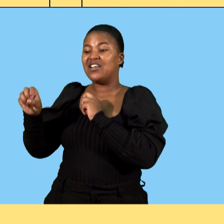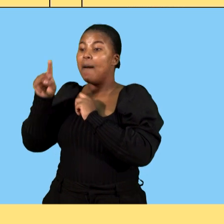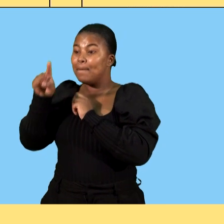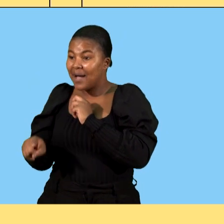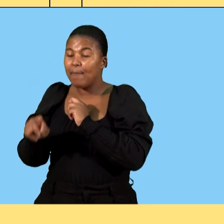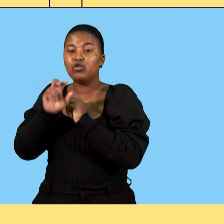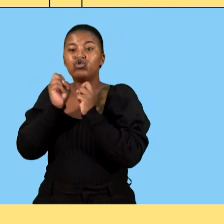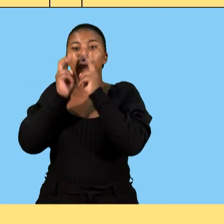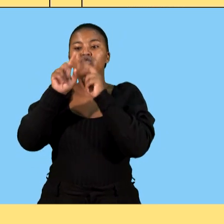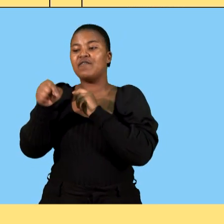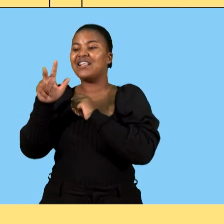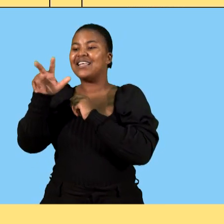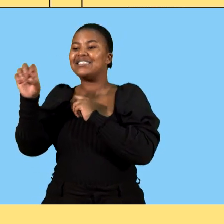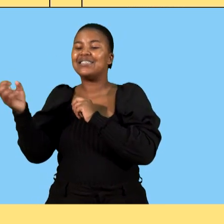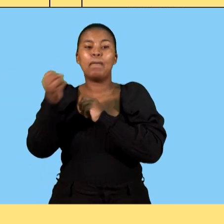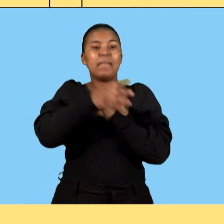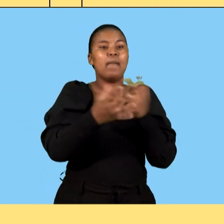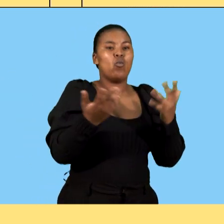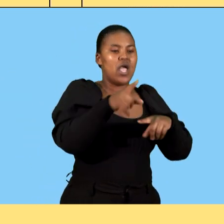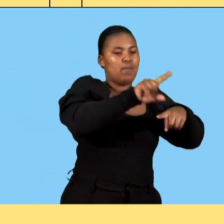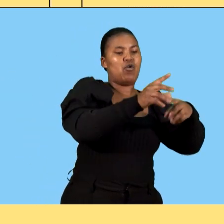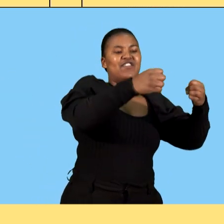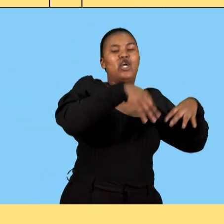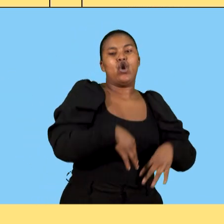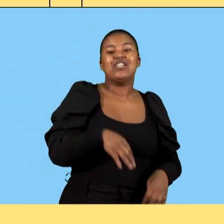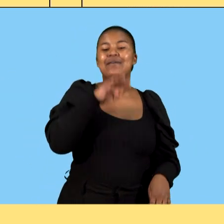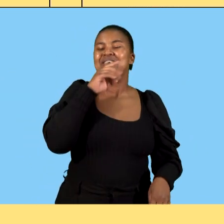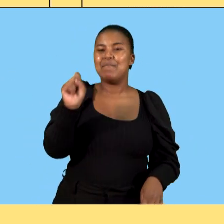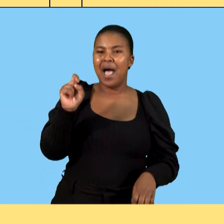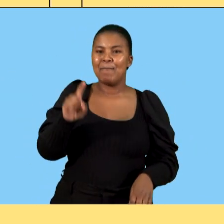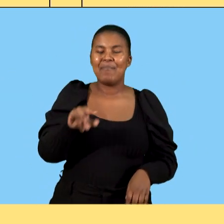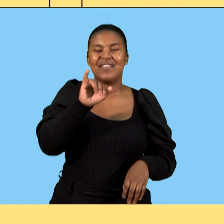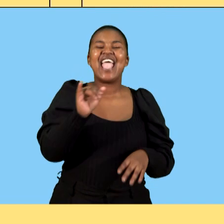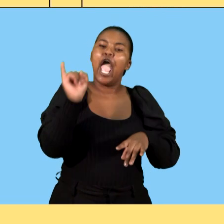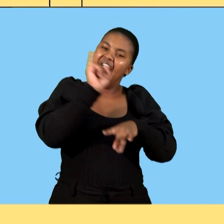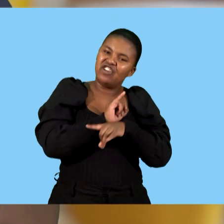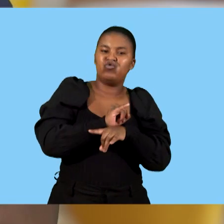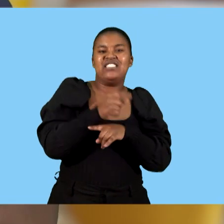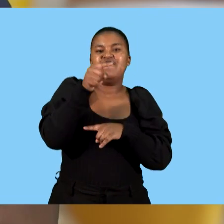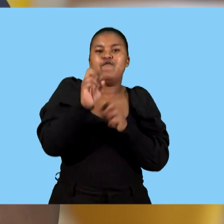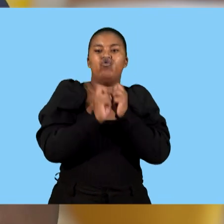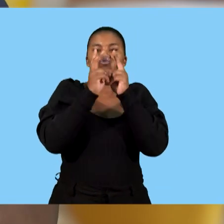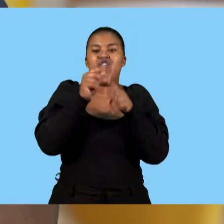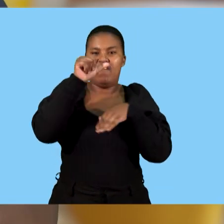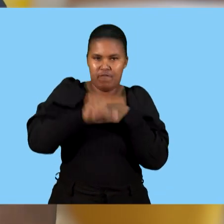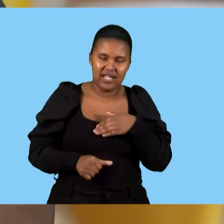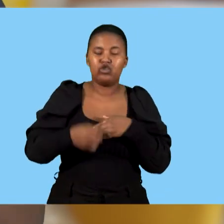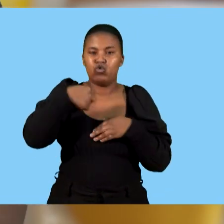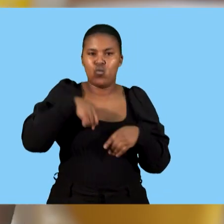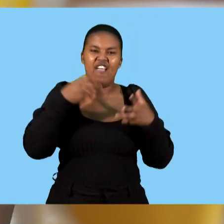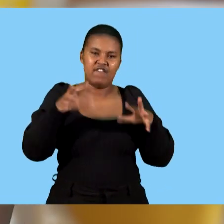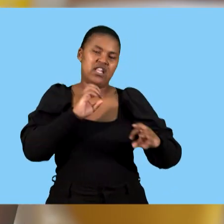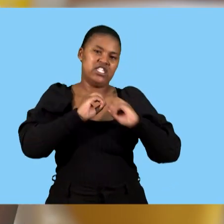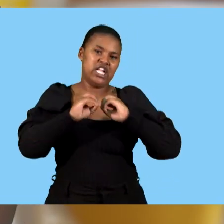now, 12.8. Remember, this now becomes interest for 12 months. We have adjusted in